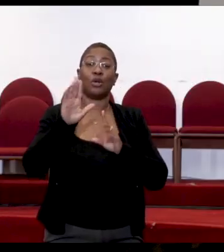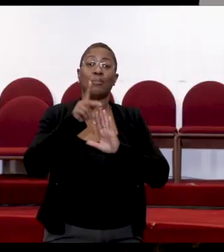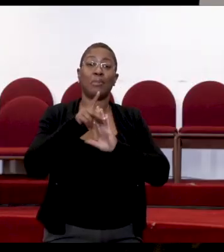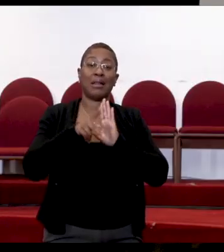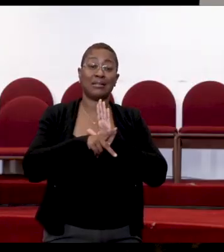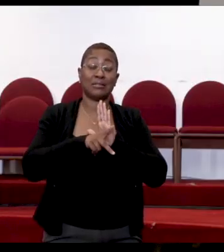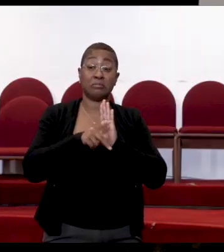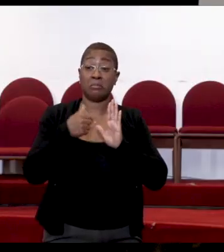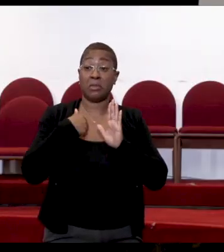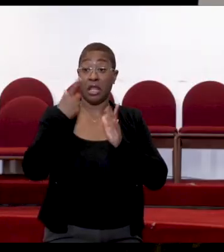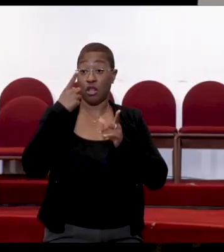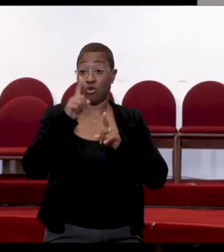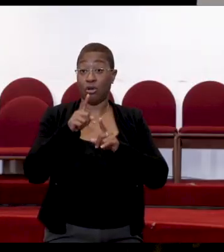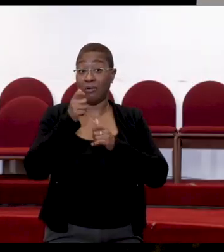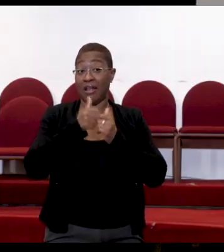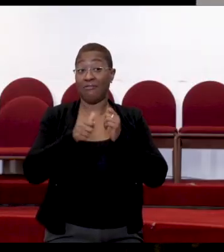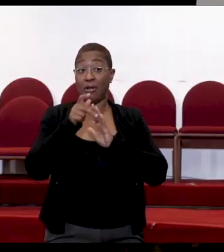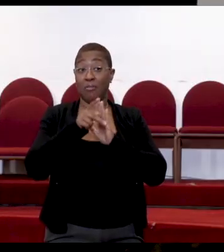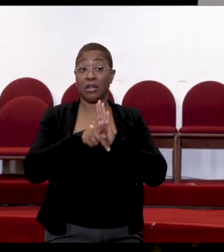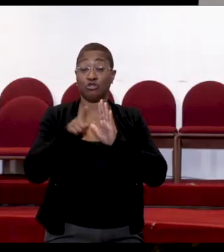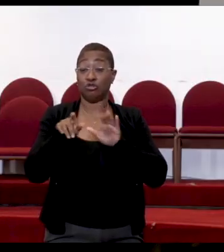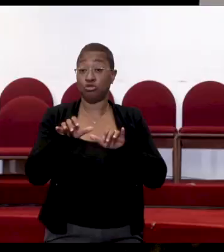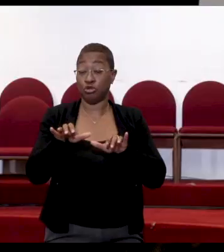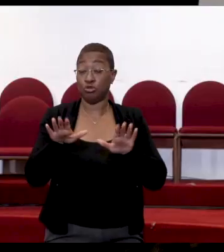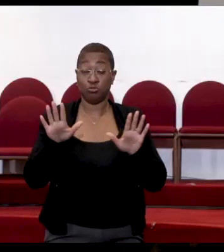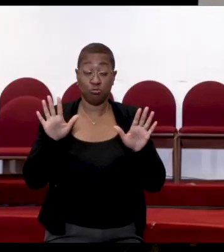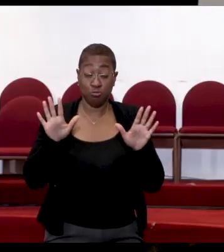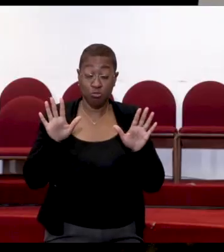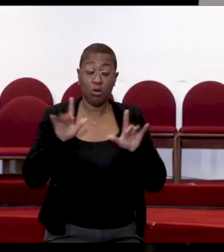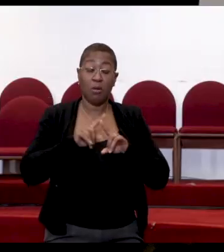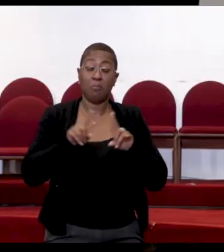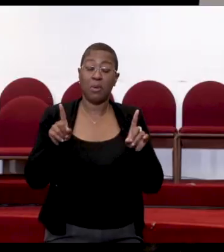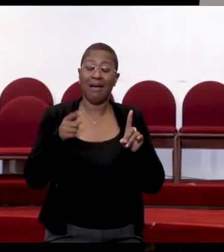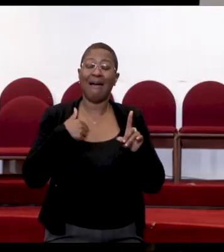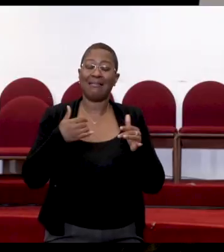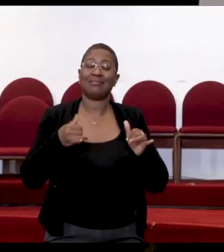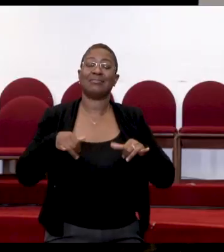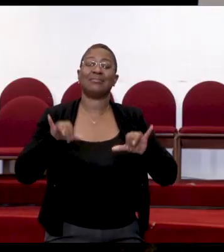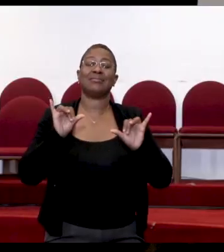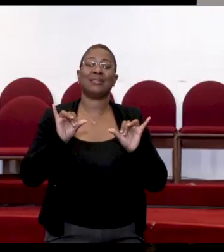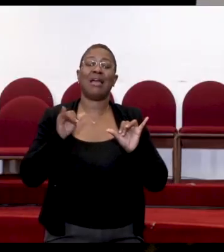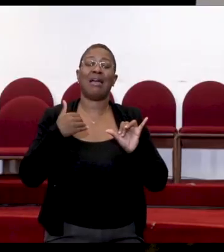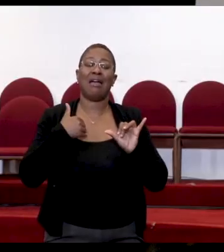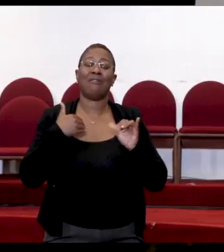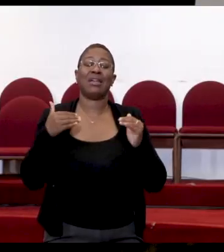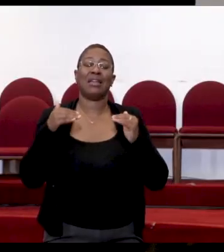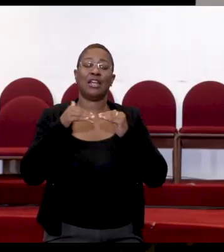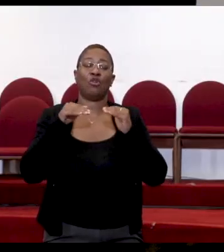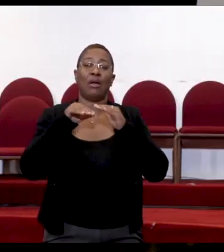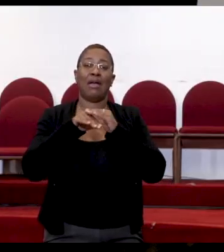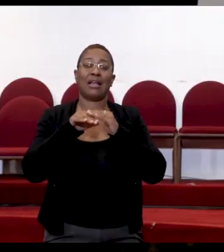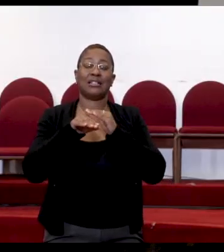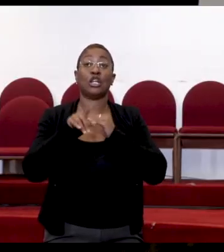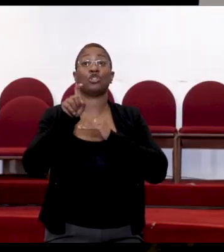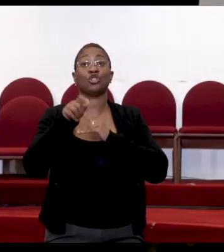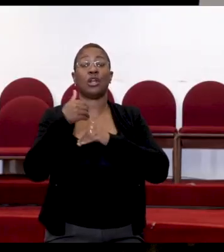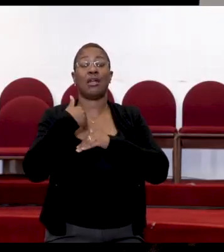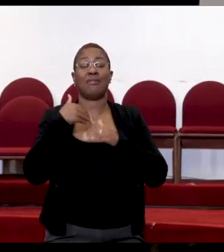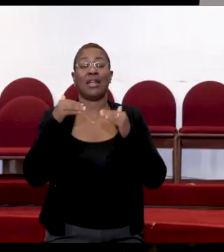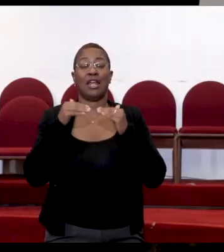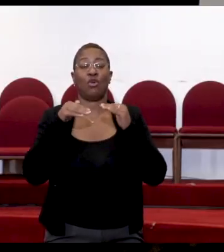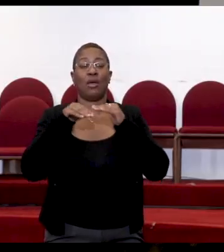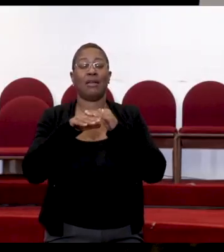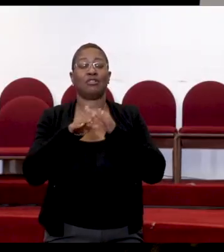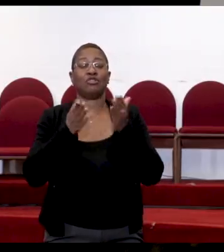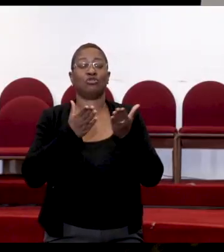don't necessarily agree with every policy that you do, but yet I still have should have equal access to